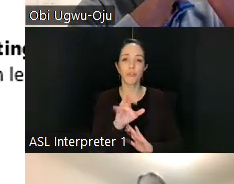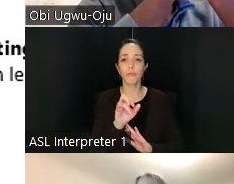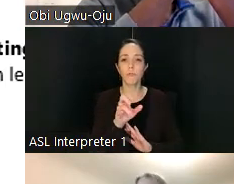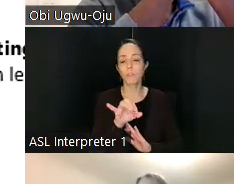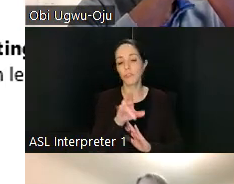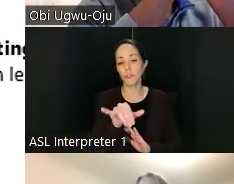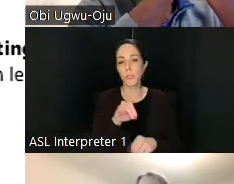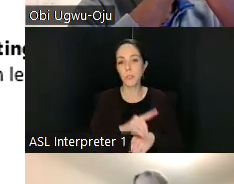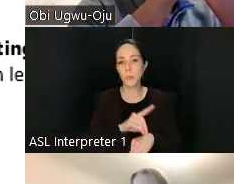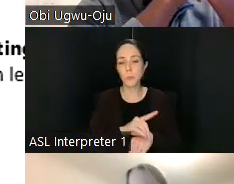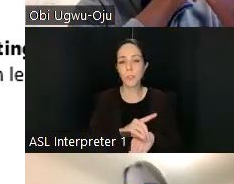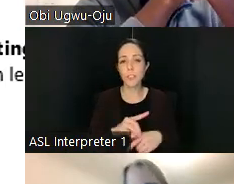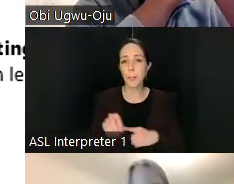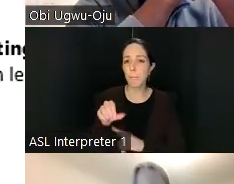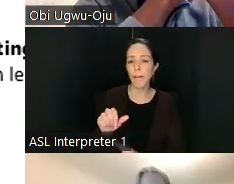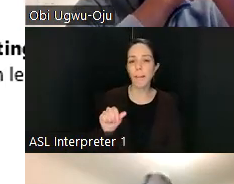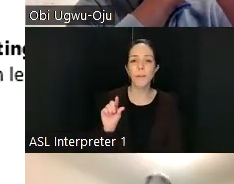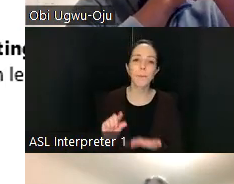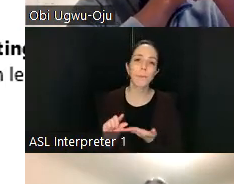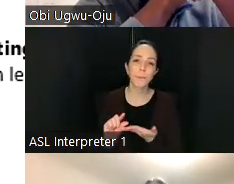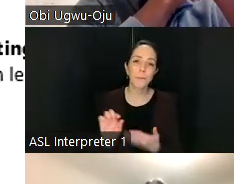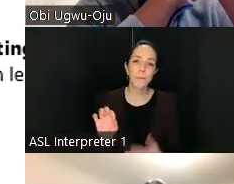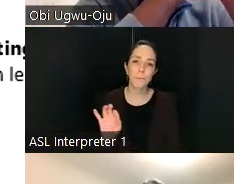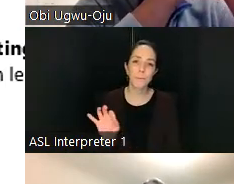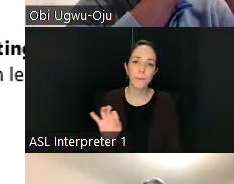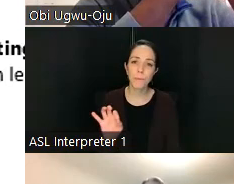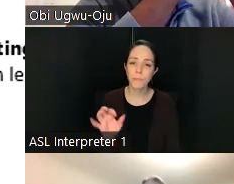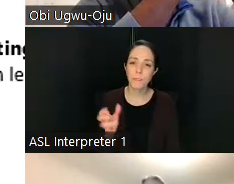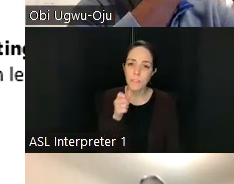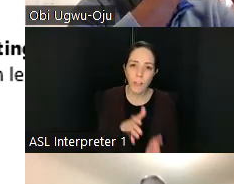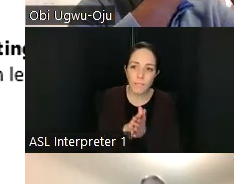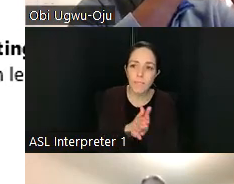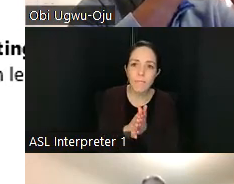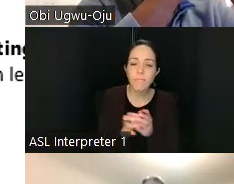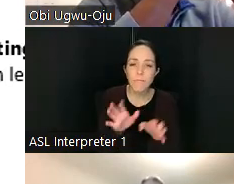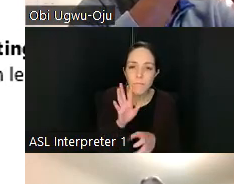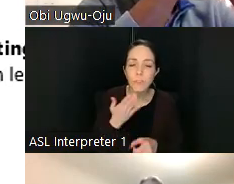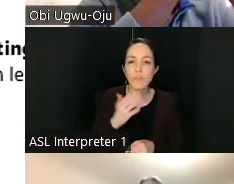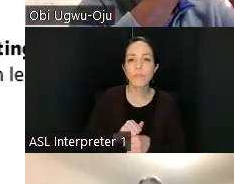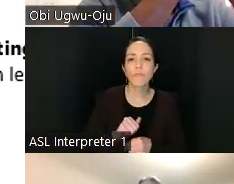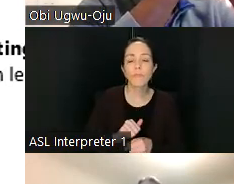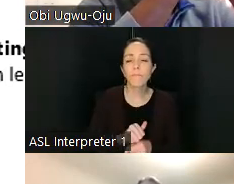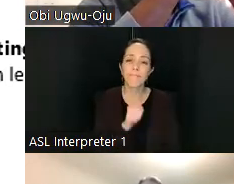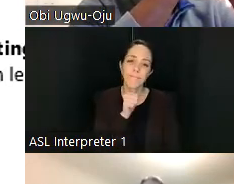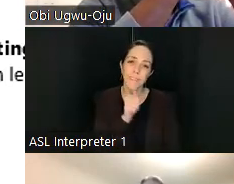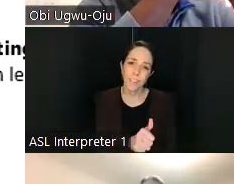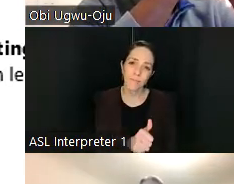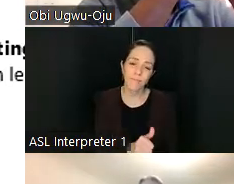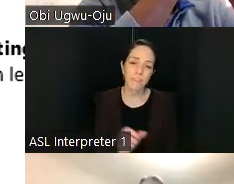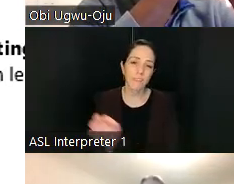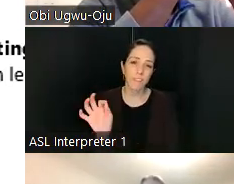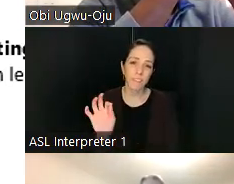not motivating. So anyway, happy to explore anything that you all